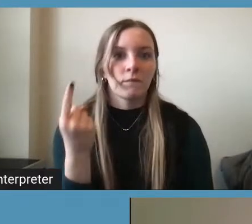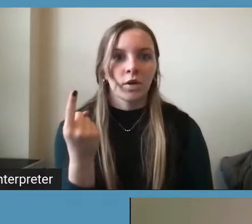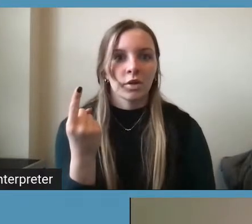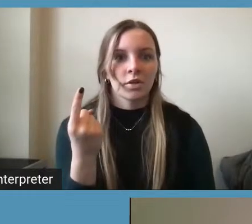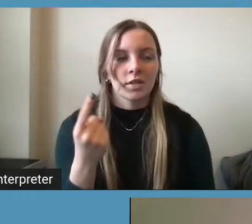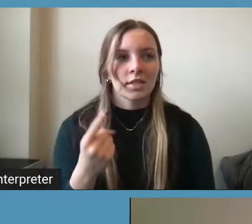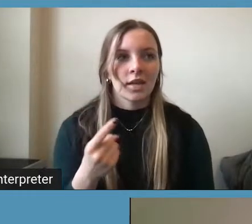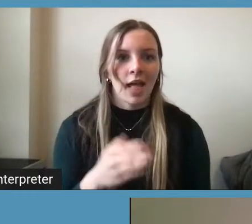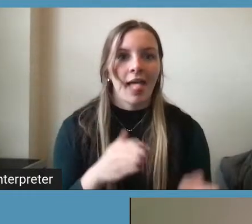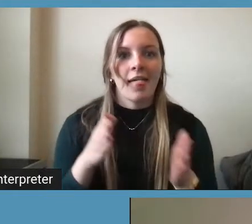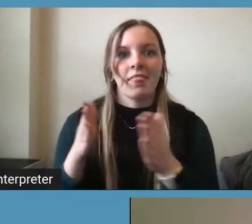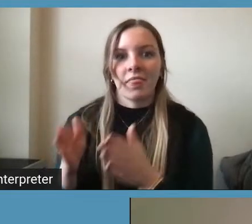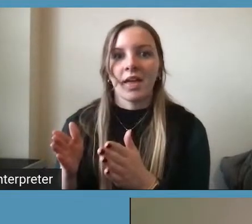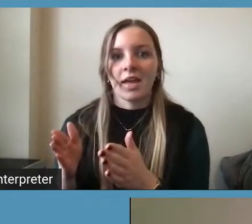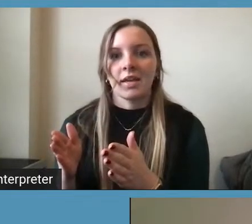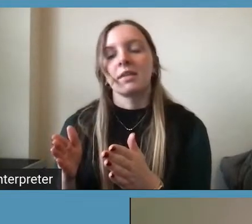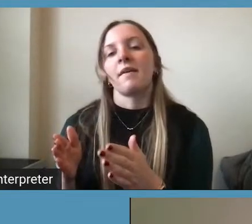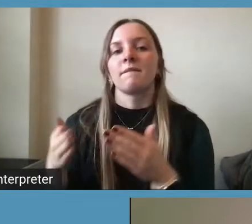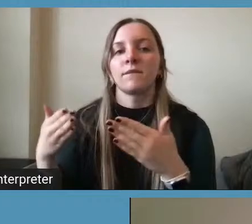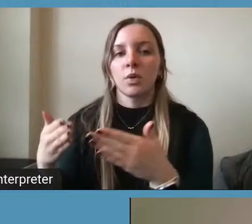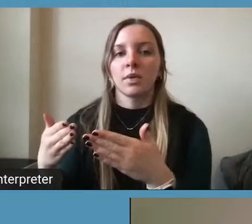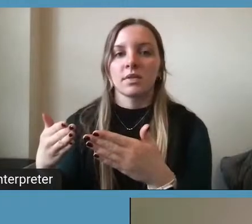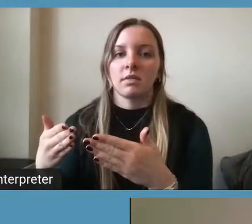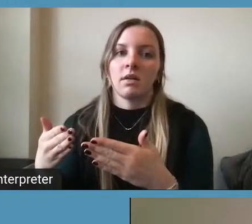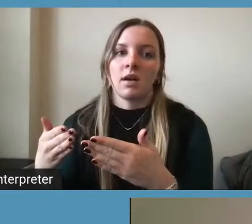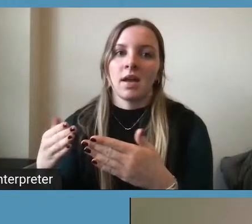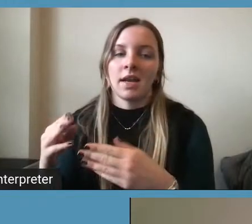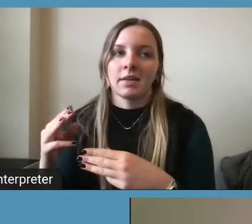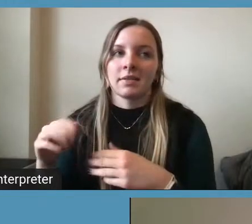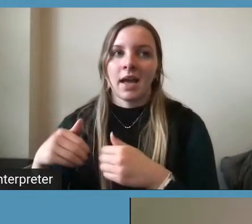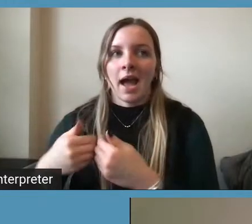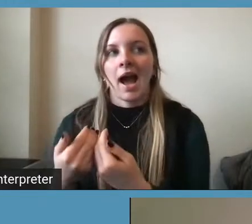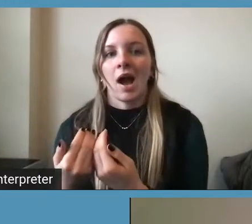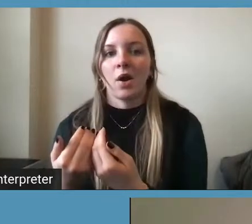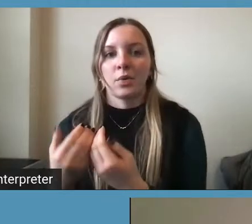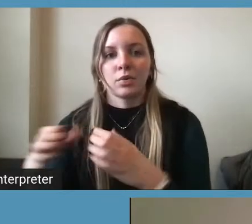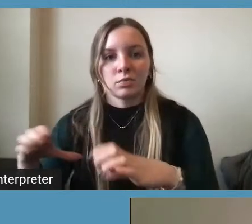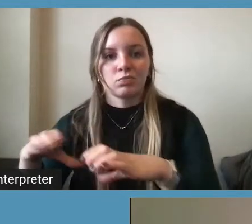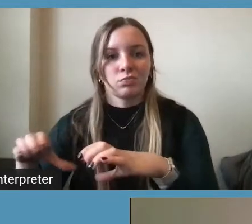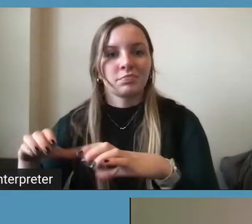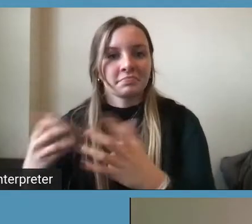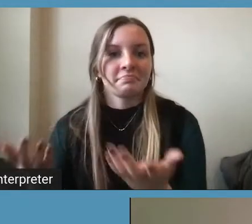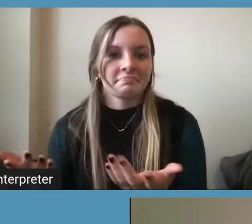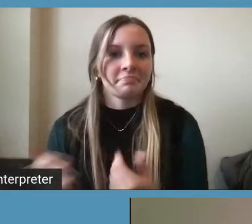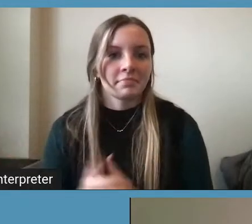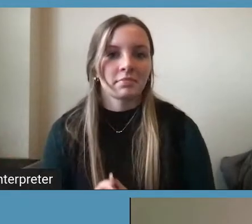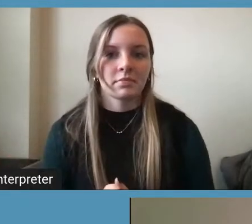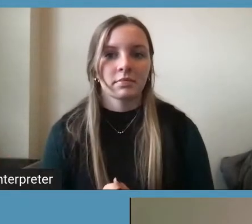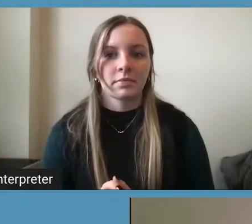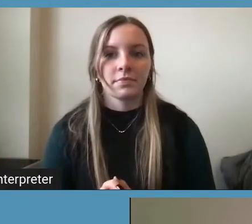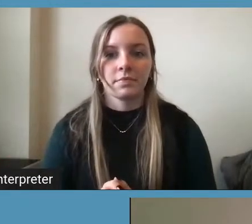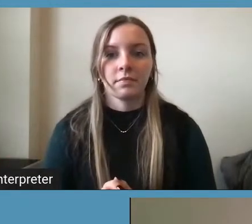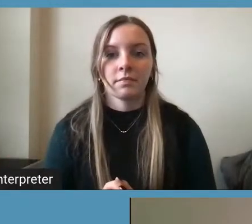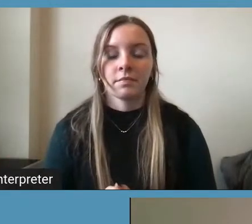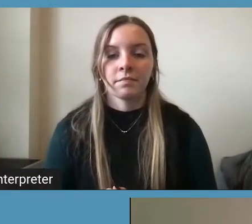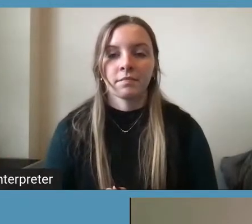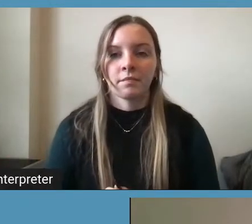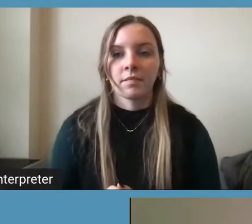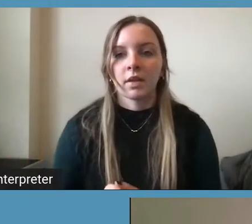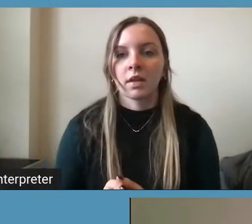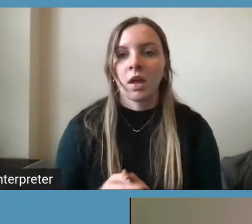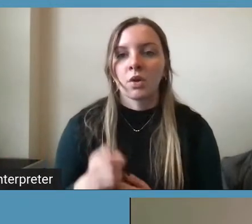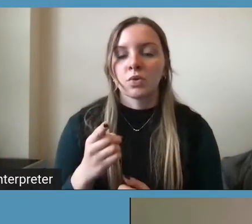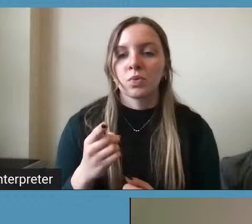amount of time that it takes are dependent on those choices. What drives the budget? There is one question here about the number